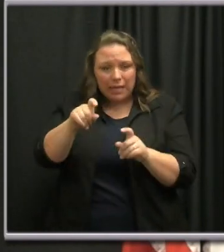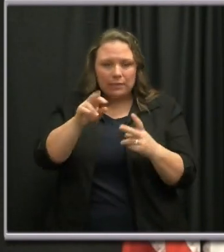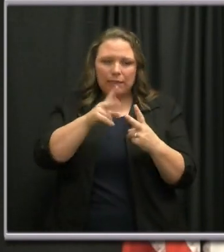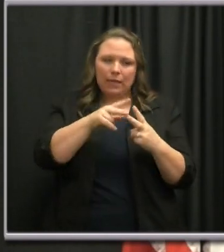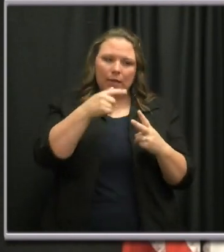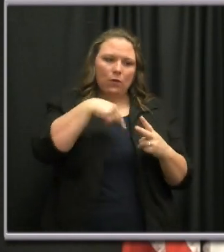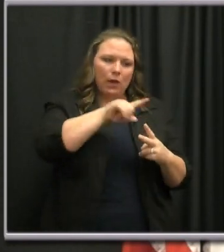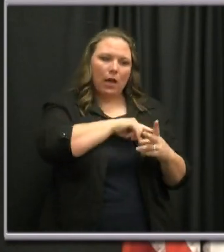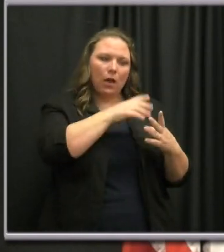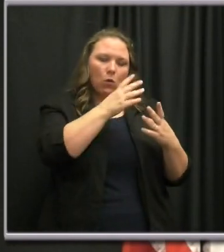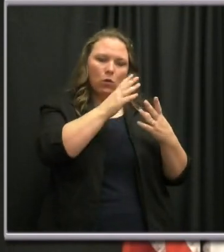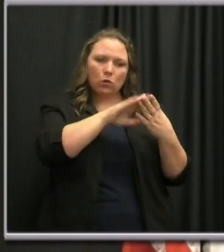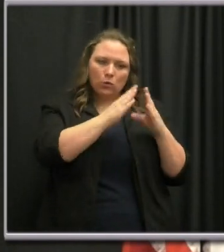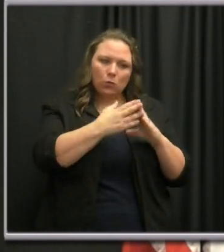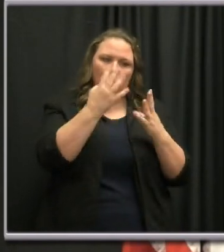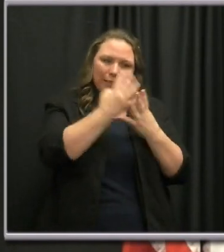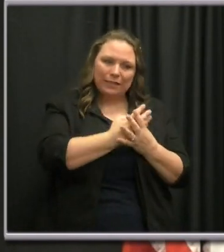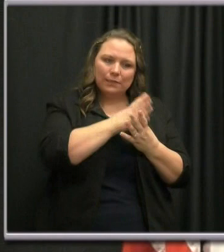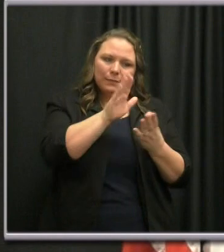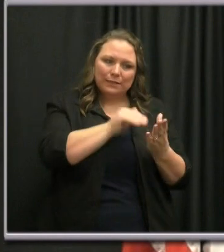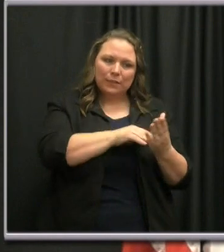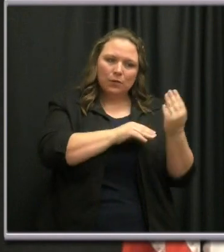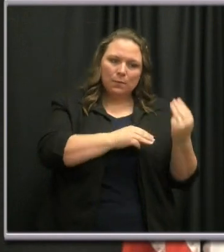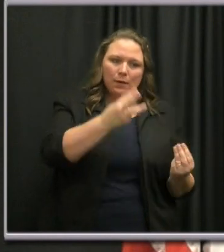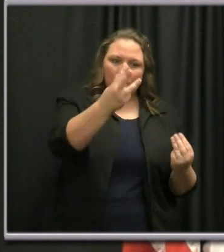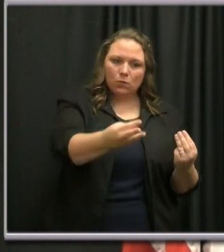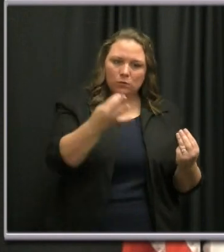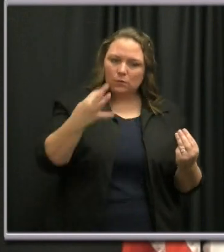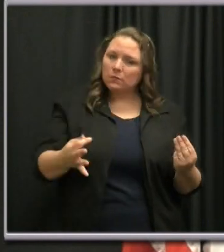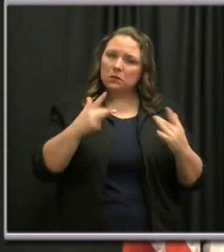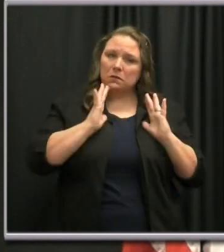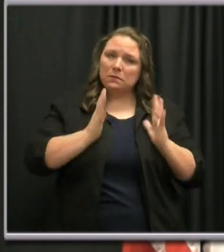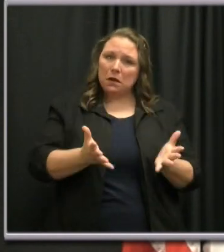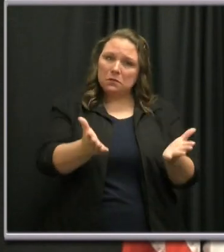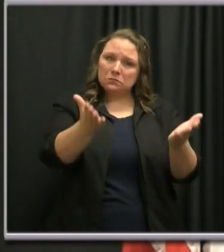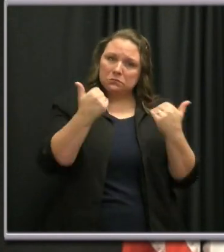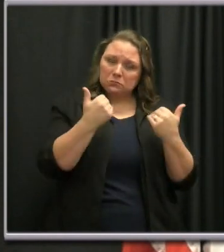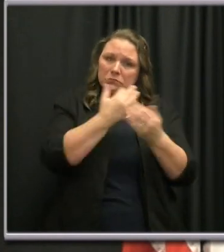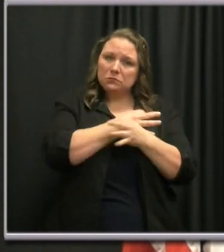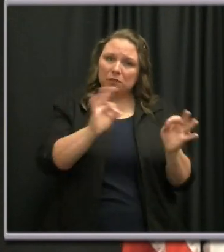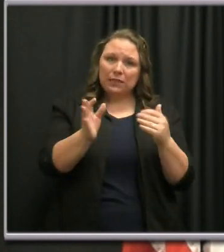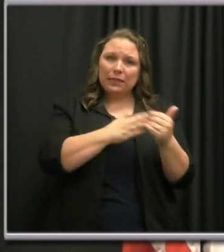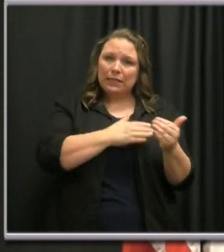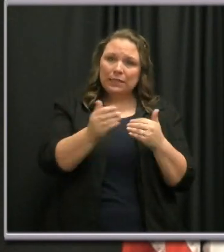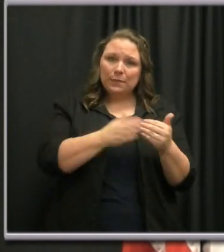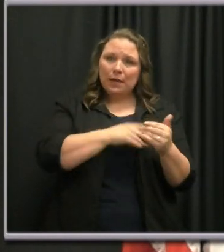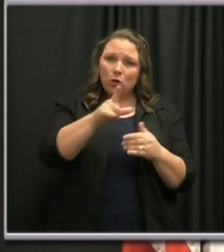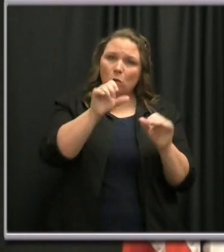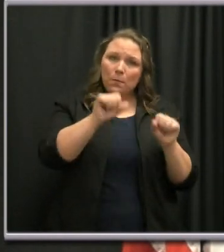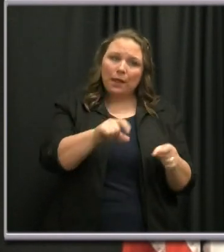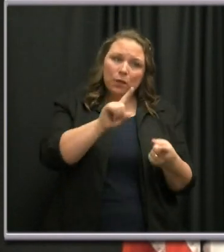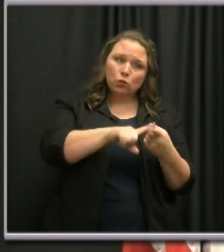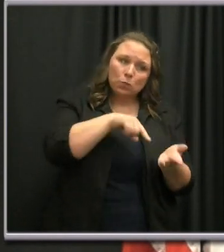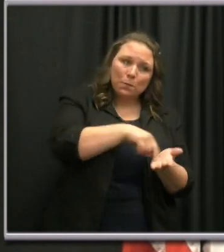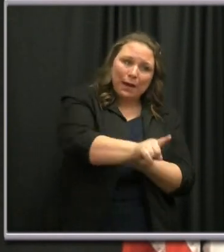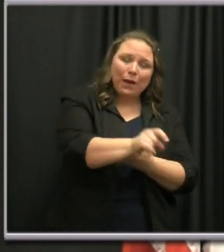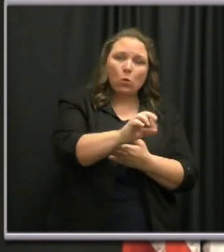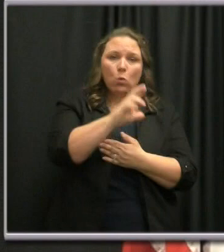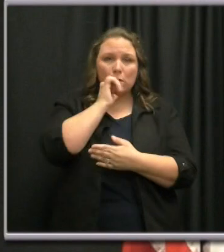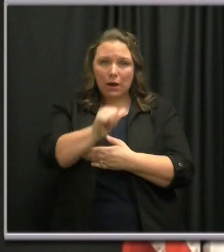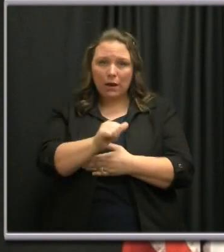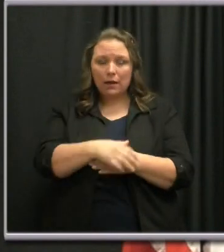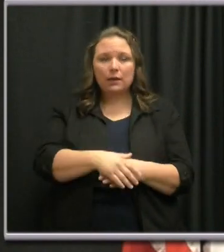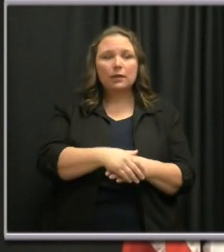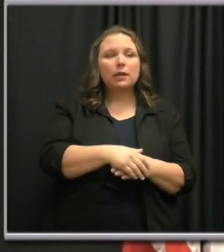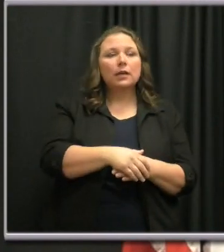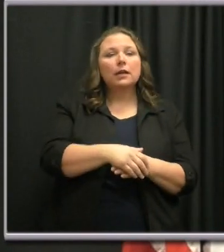community assessment centers on Monday, Wednesday, and Friday, which we will test you irrespective of your ability to pay or anything